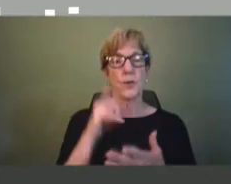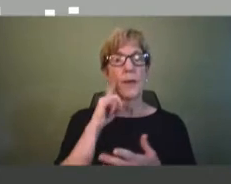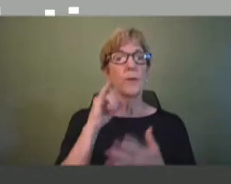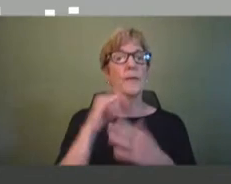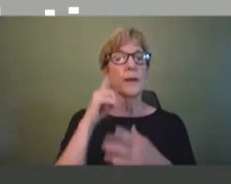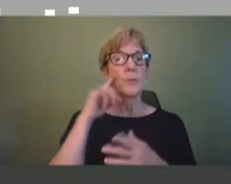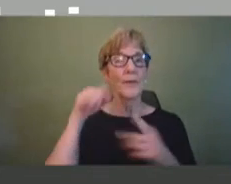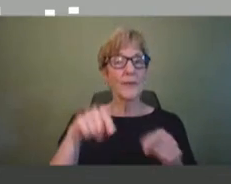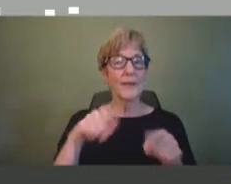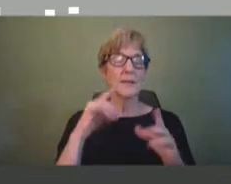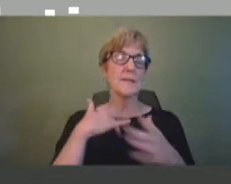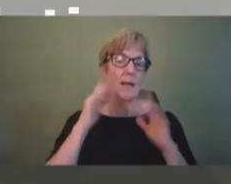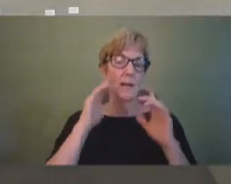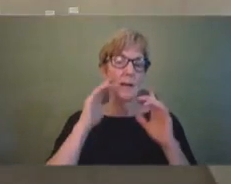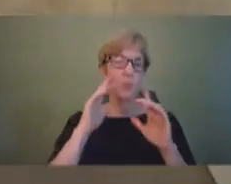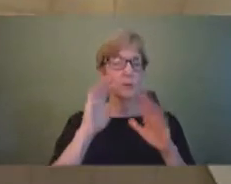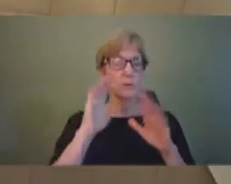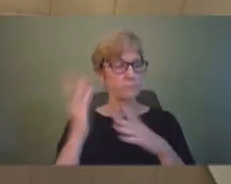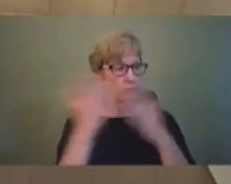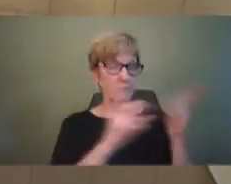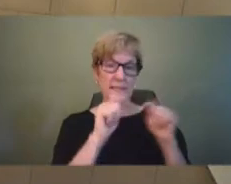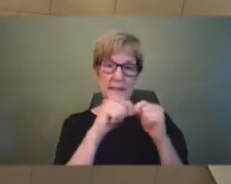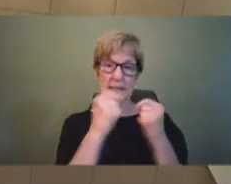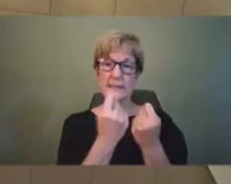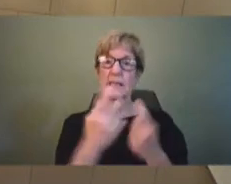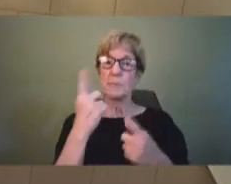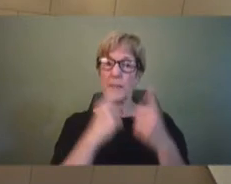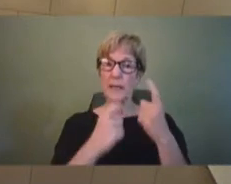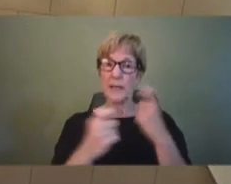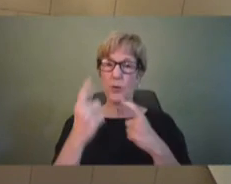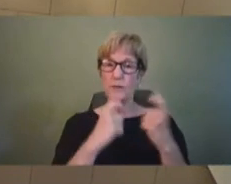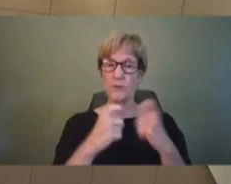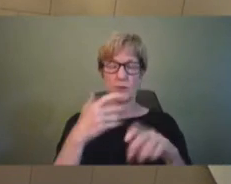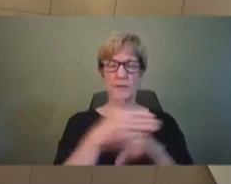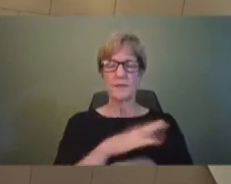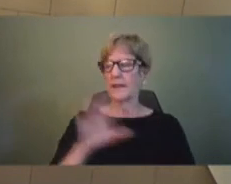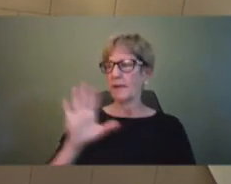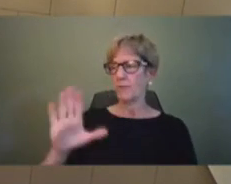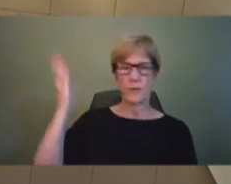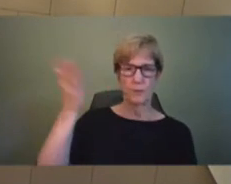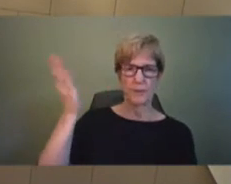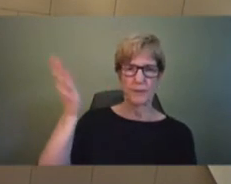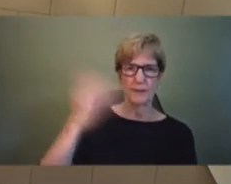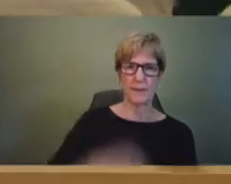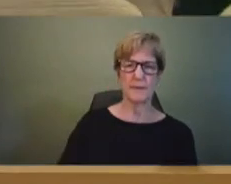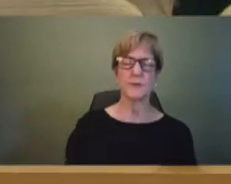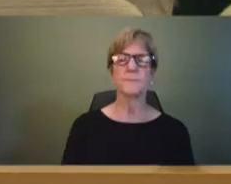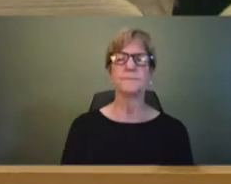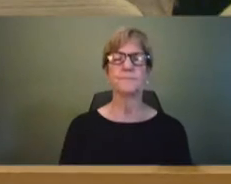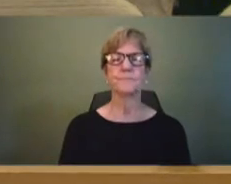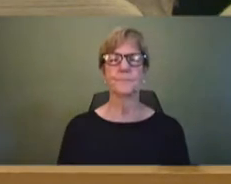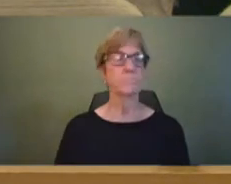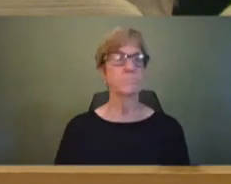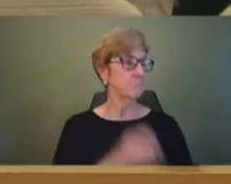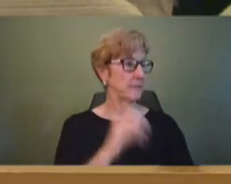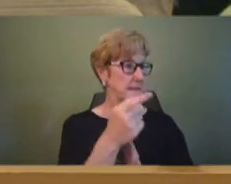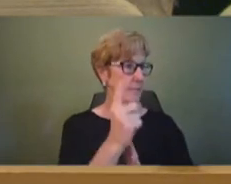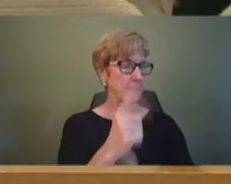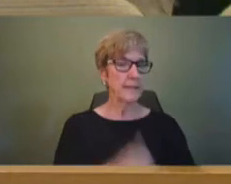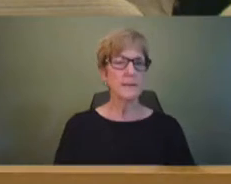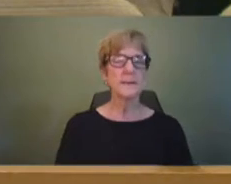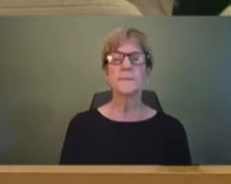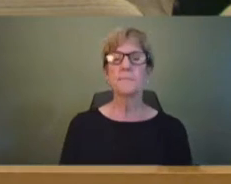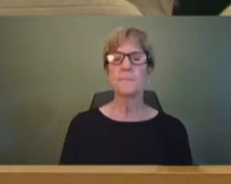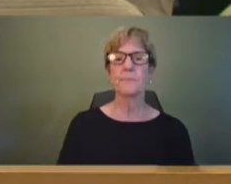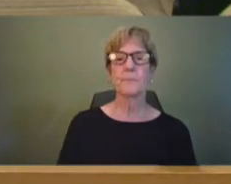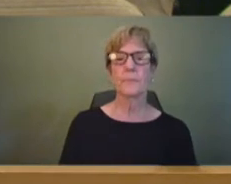I'll turn it over to the petitioner team and we'll take any questions following their presentation thank you Mr Brown you have 10 minutes good evening Madame mayor uh